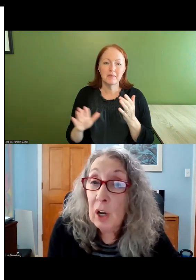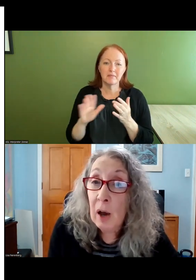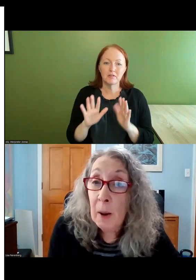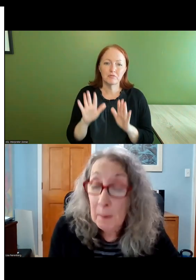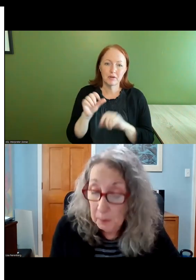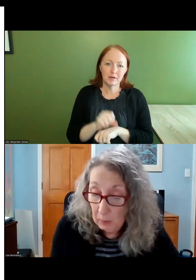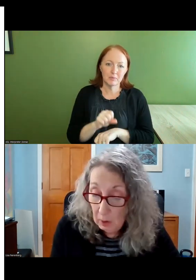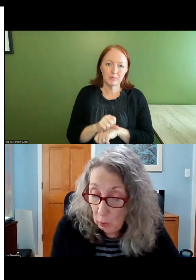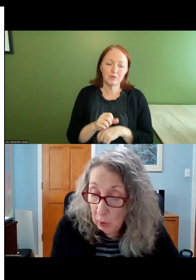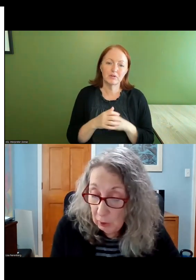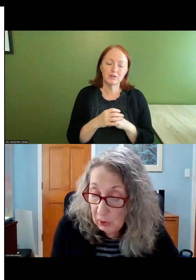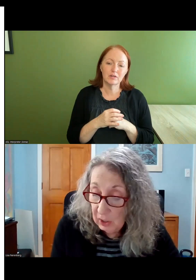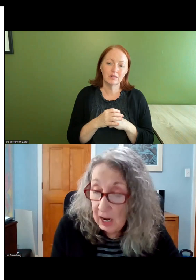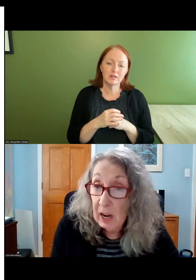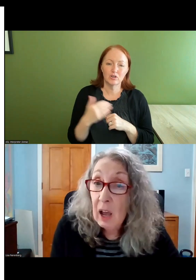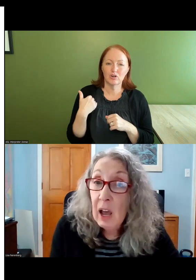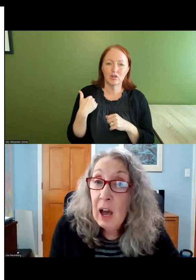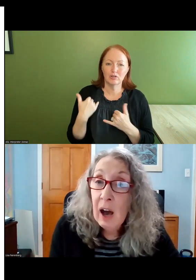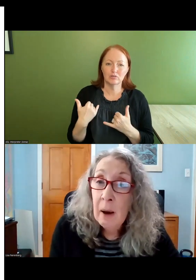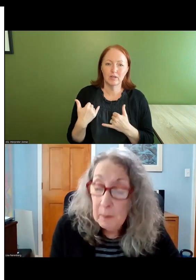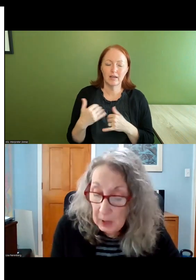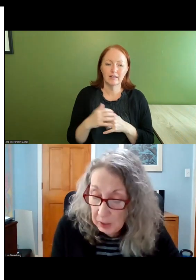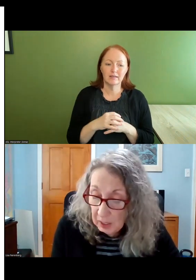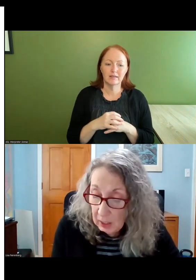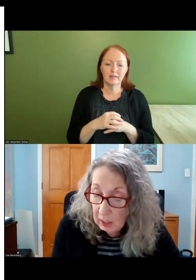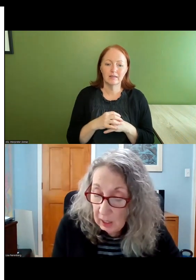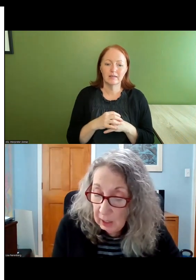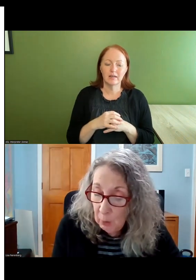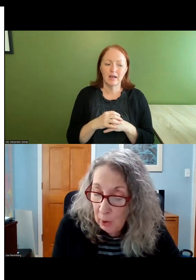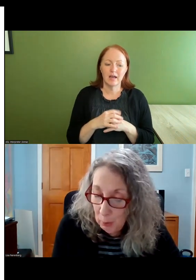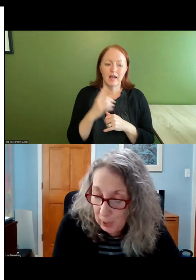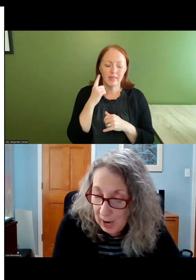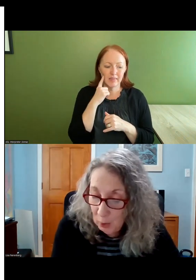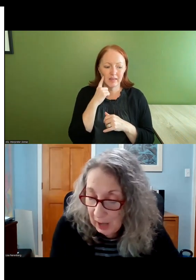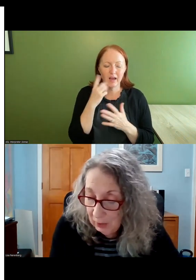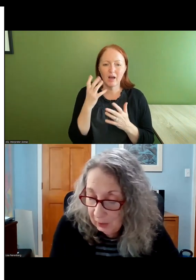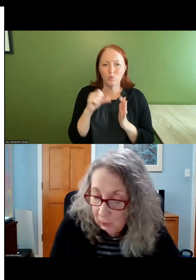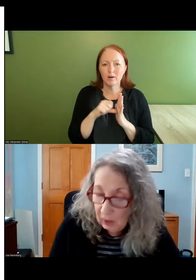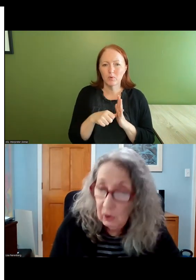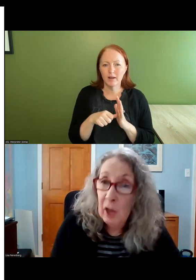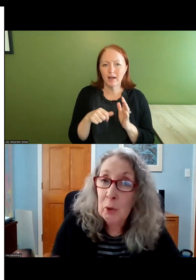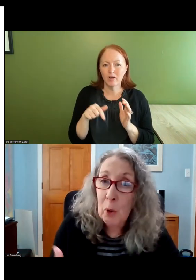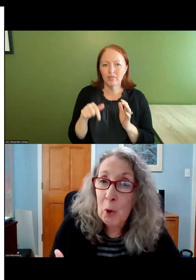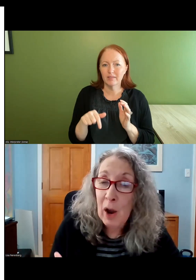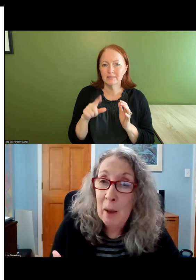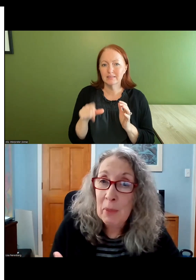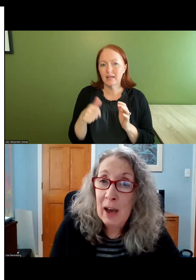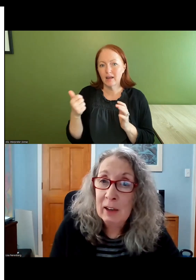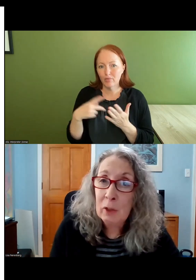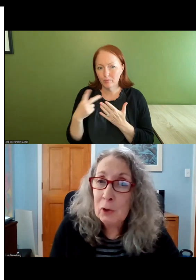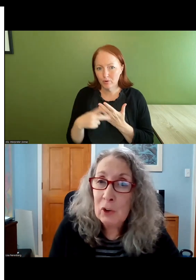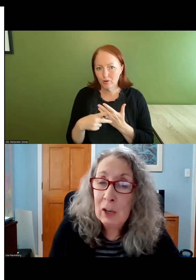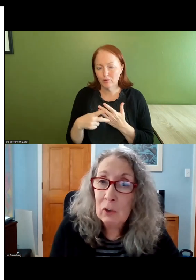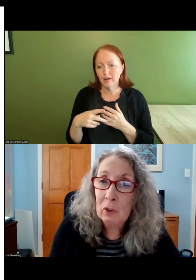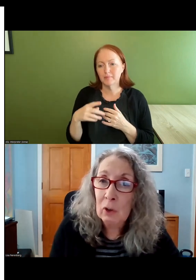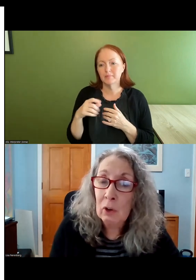work earlier today. I think, you know, I want to point out that this is another program that